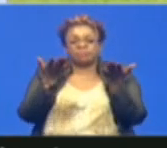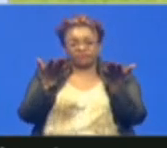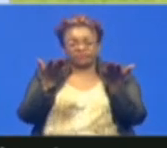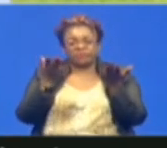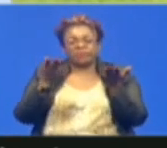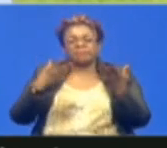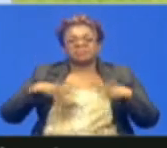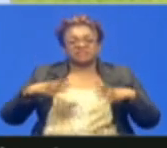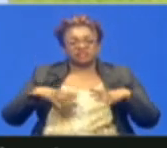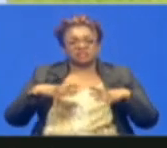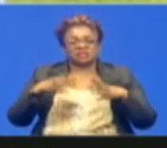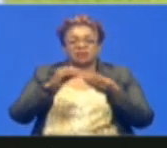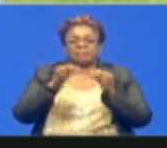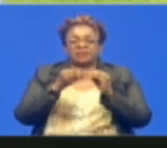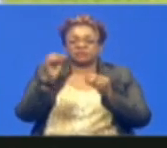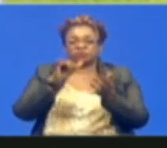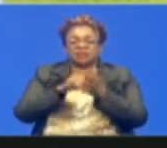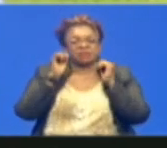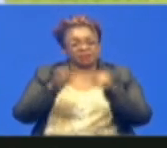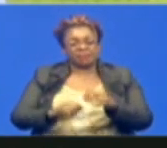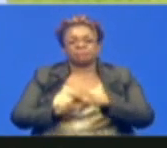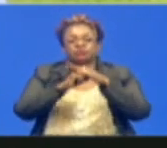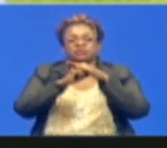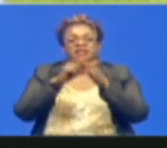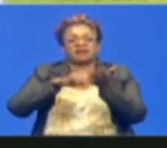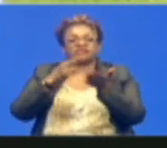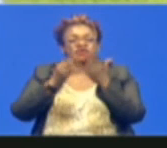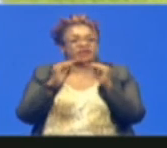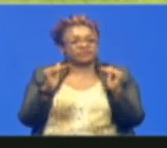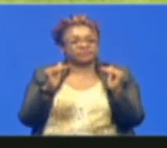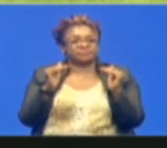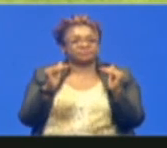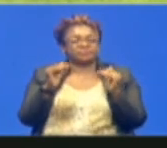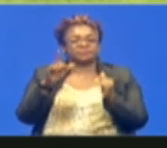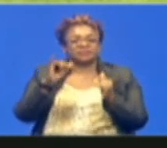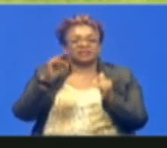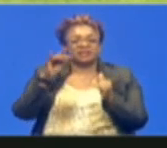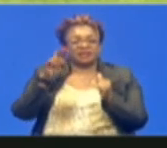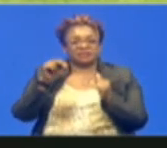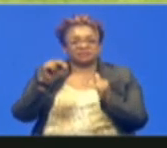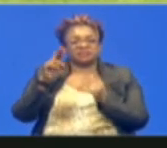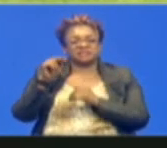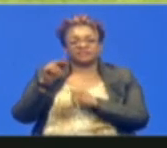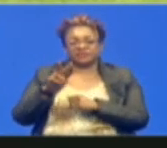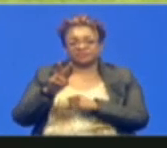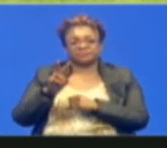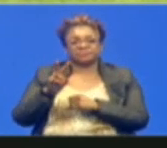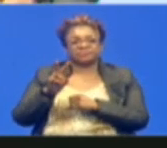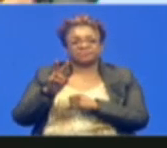numbers so that it can significantly boost the revenue levels. Lillian Kiarie, NTV.